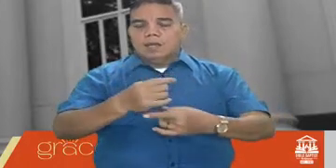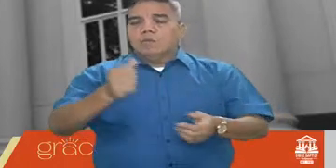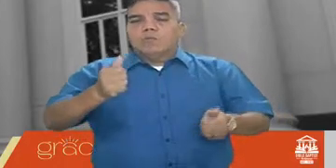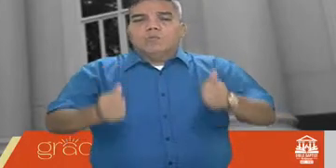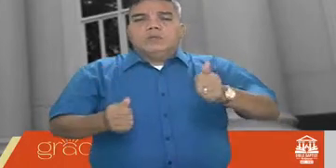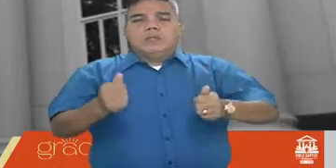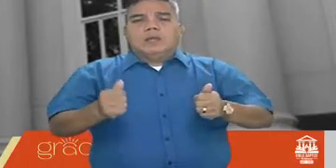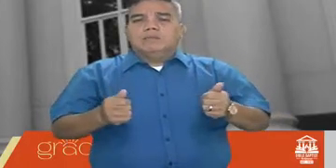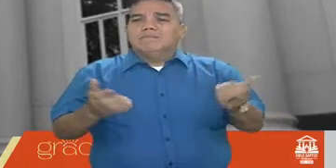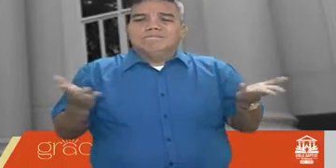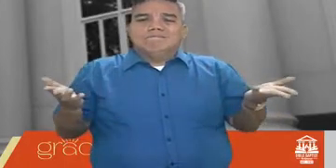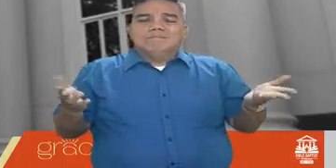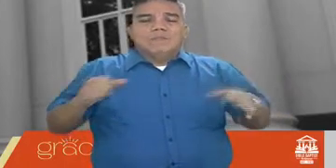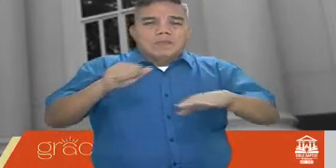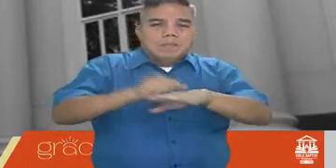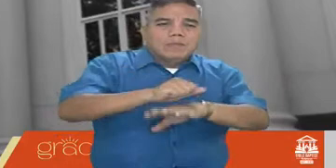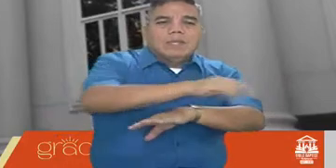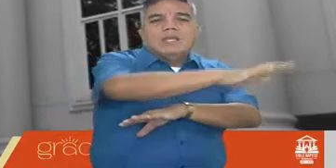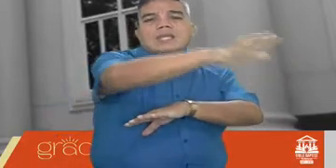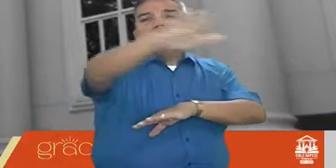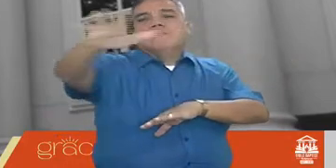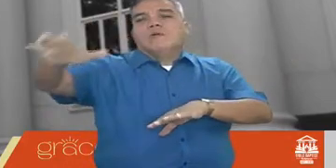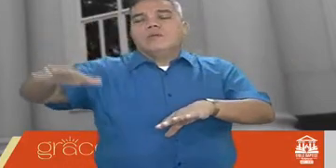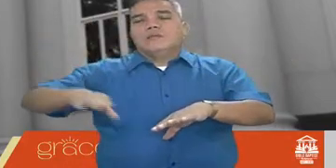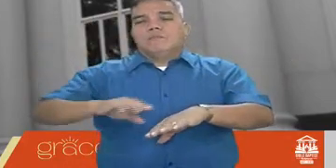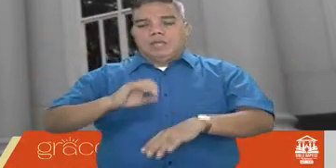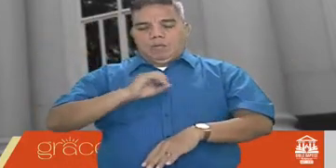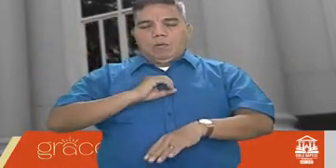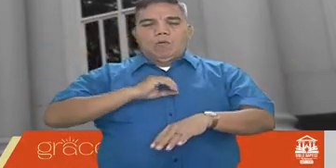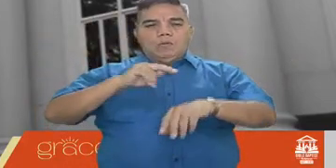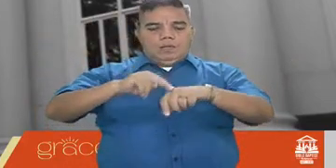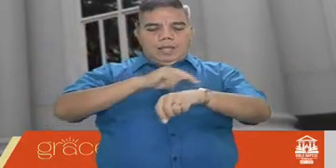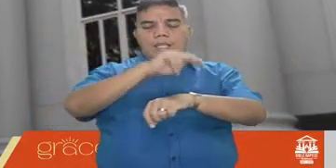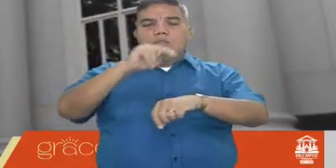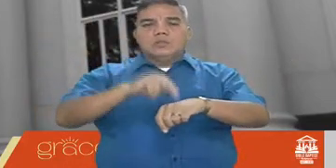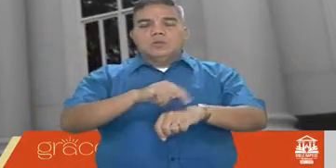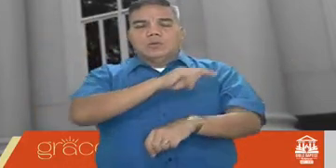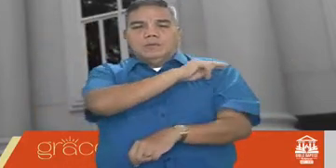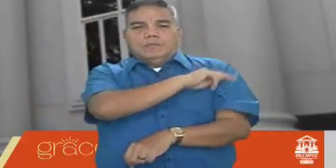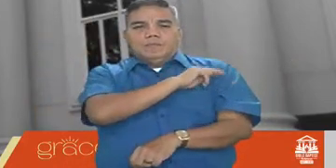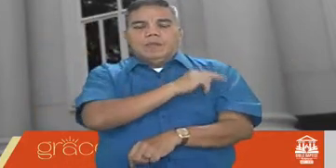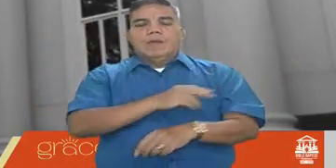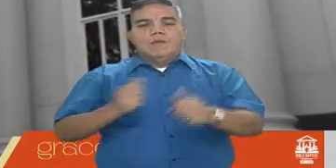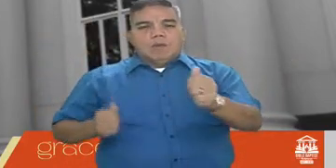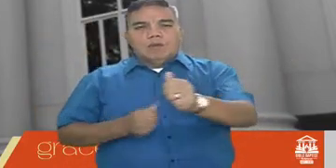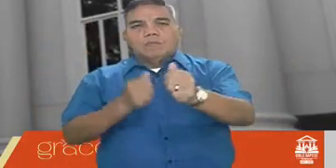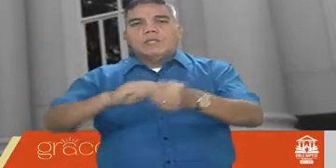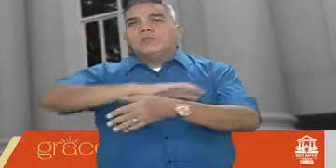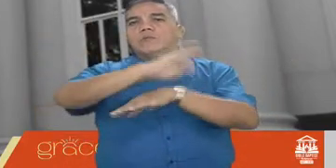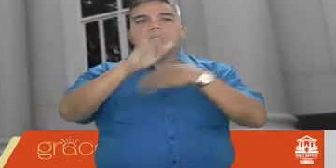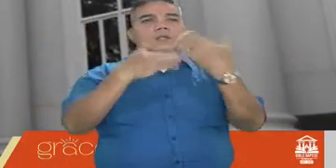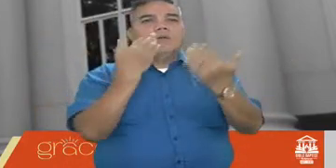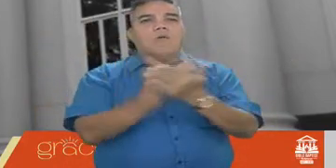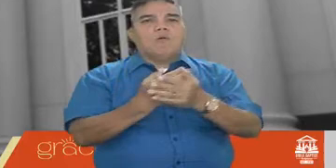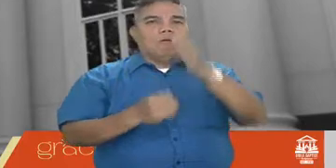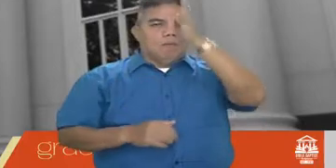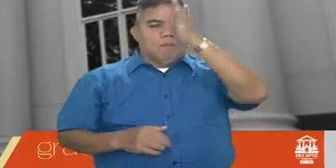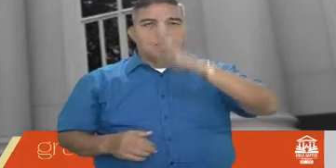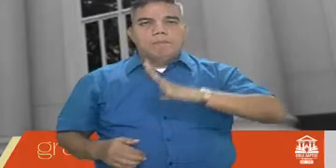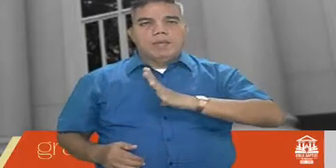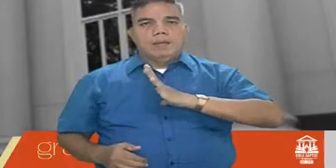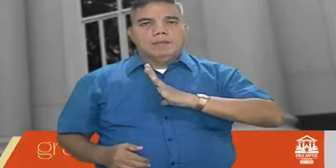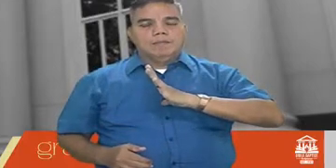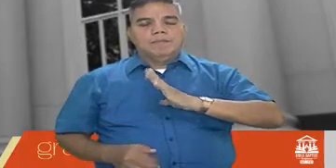desires, which are influenced by our own nature. Follow peace with all men. There you